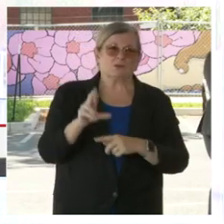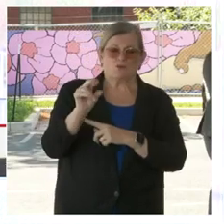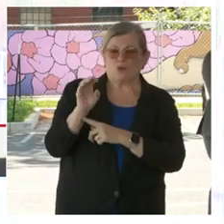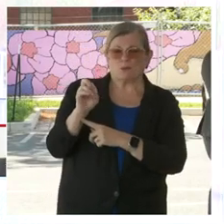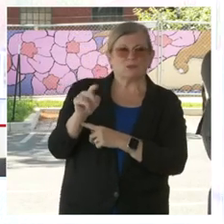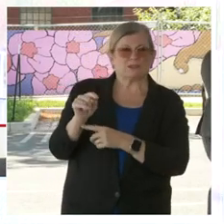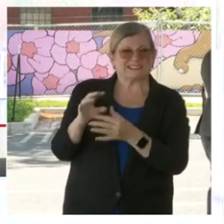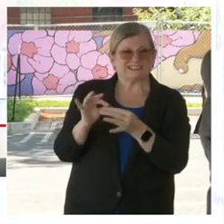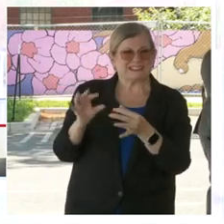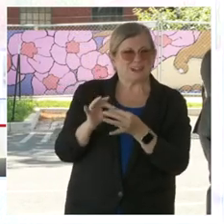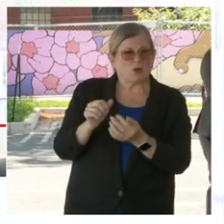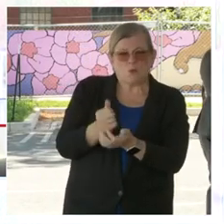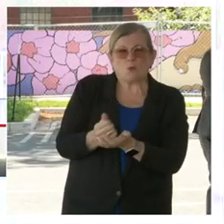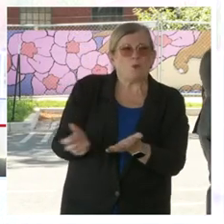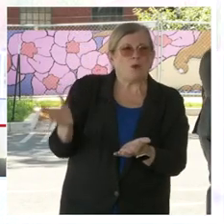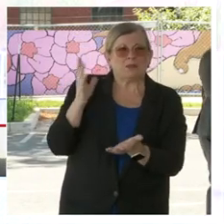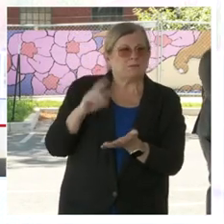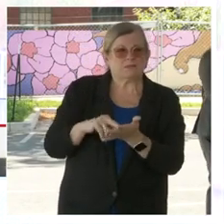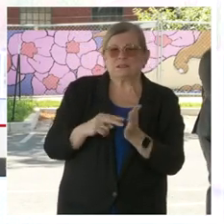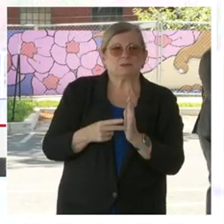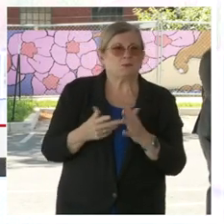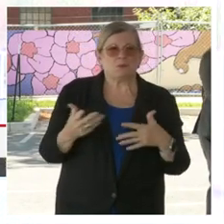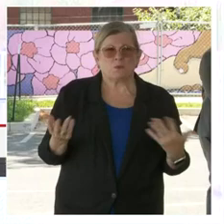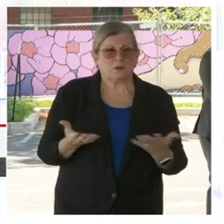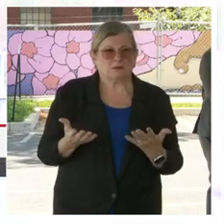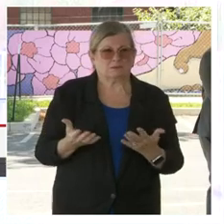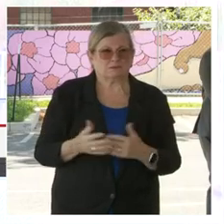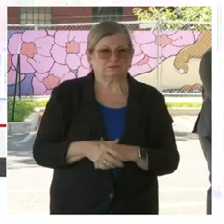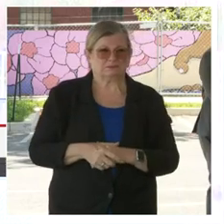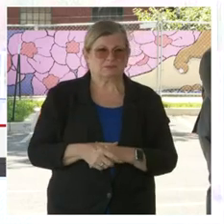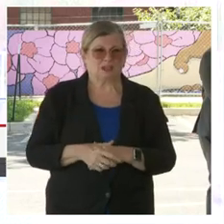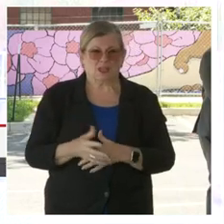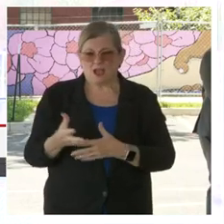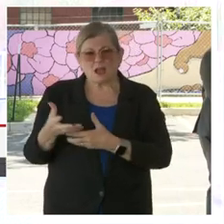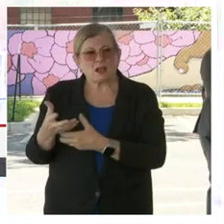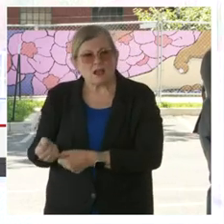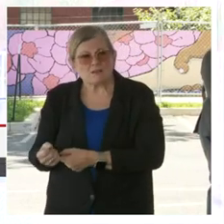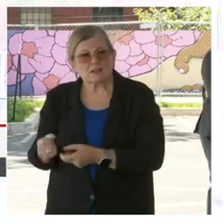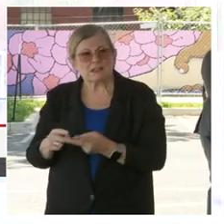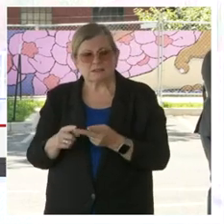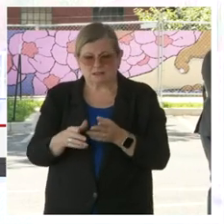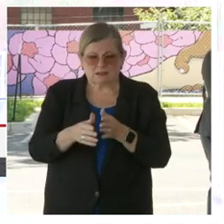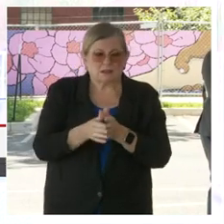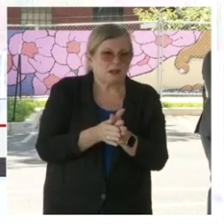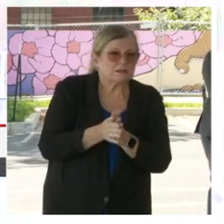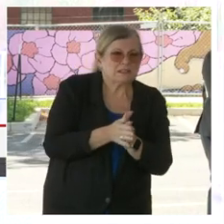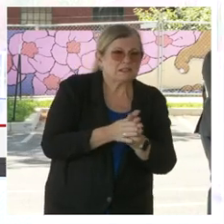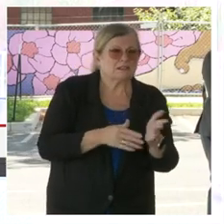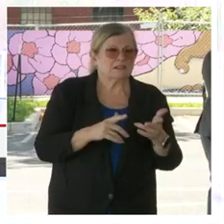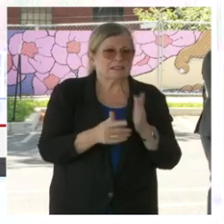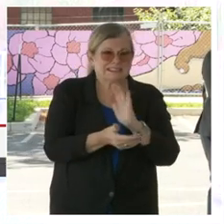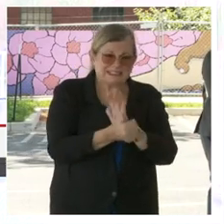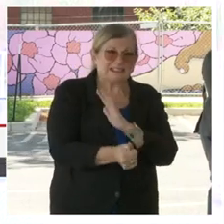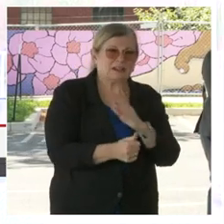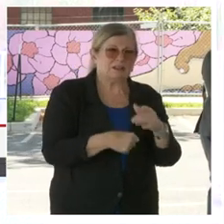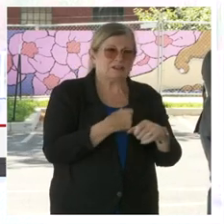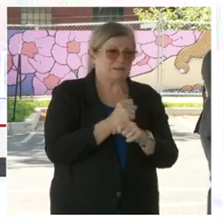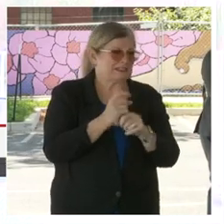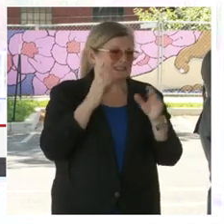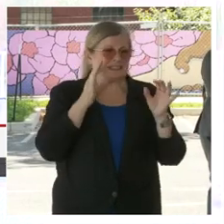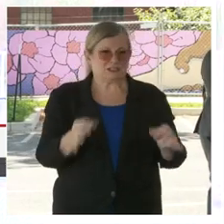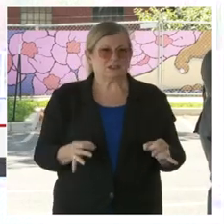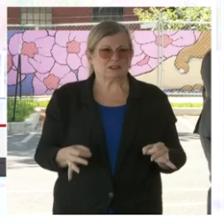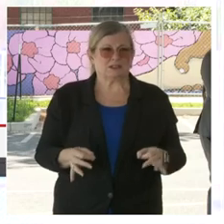is the confidence, competence, connections, and capital to make choices, to meet responsibilities to others,